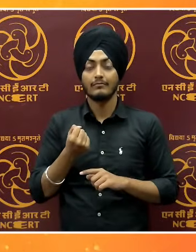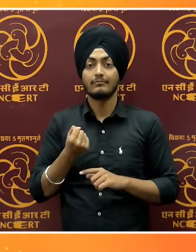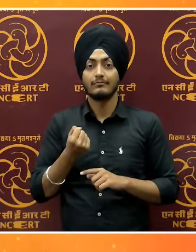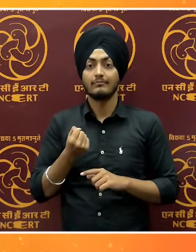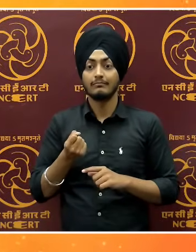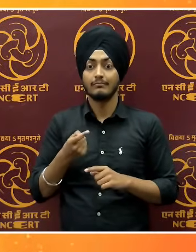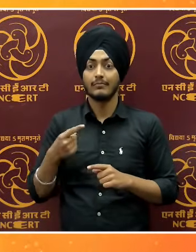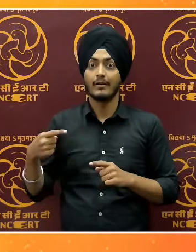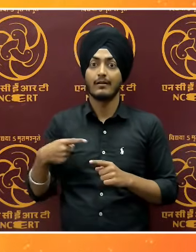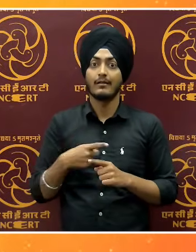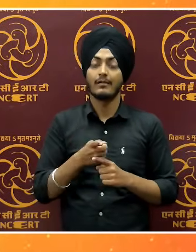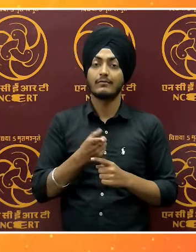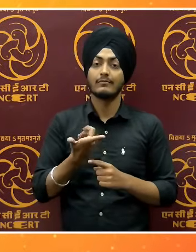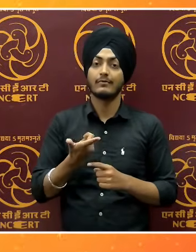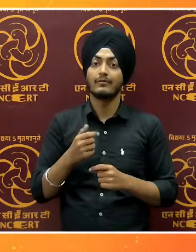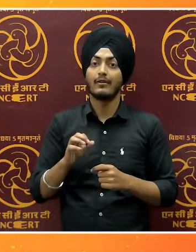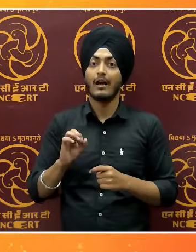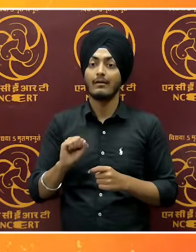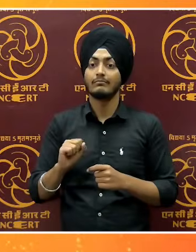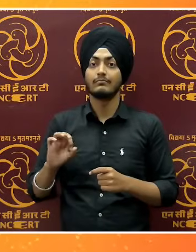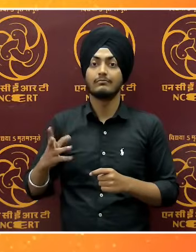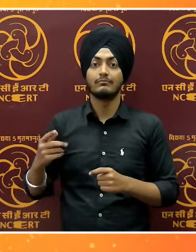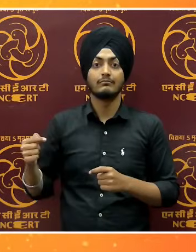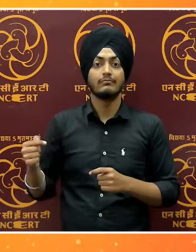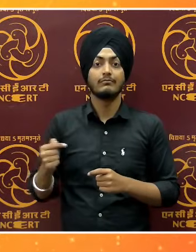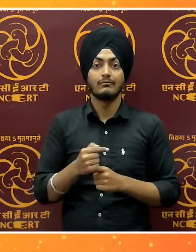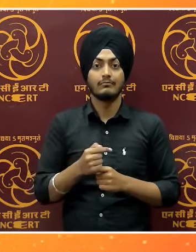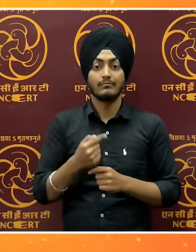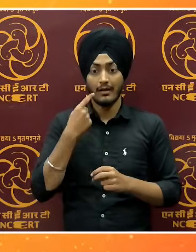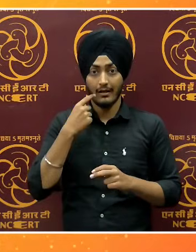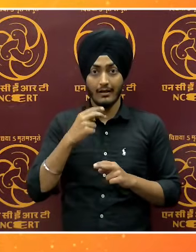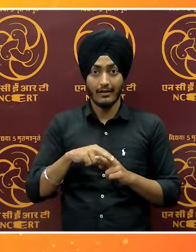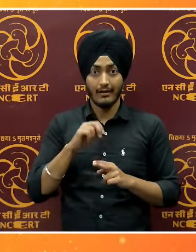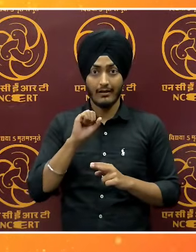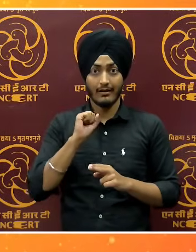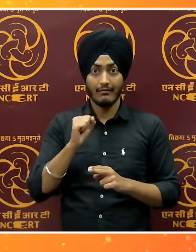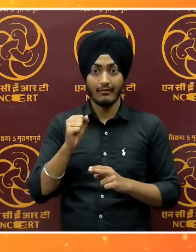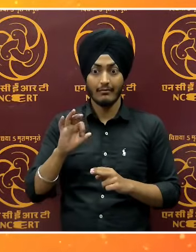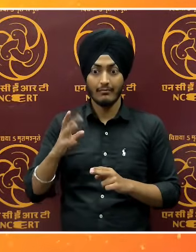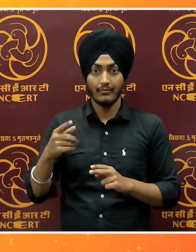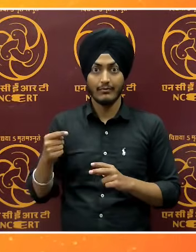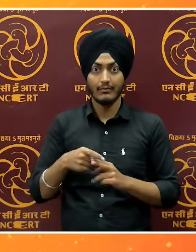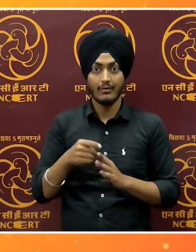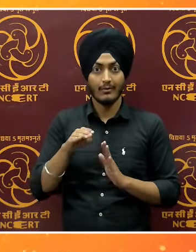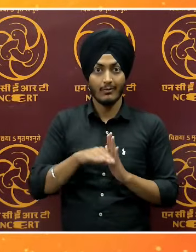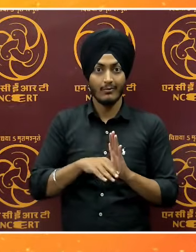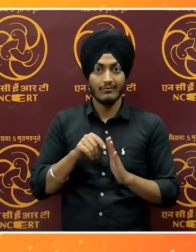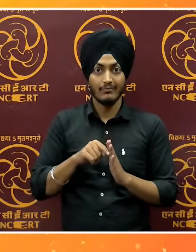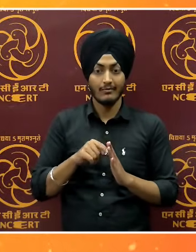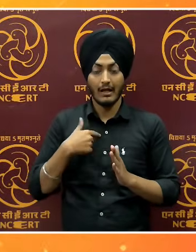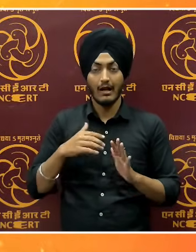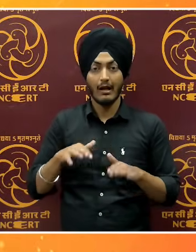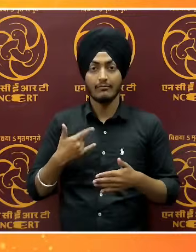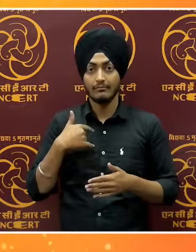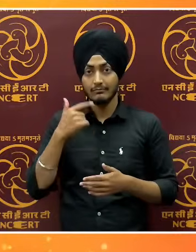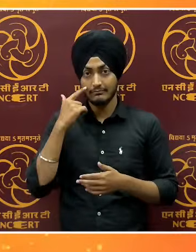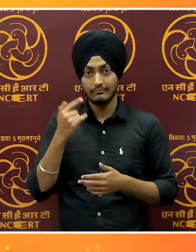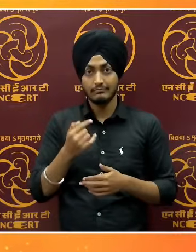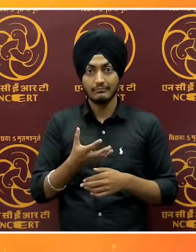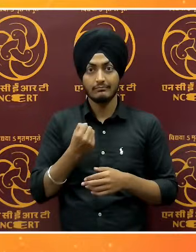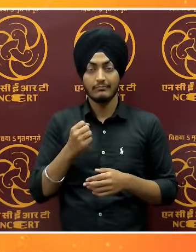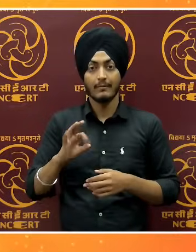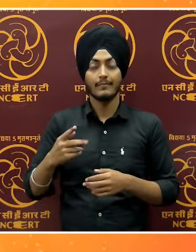direction of current. That means if you know the motion of the conductor and magnetic field, we can find out the direction of the